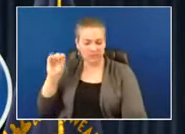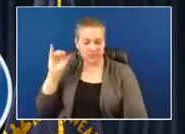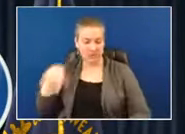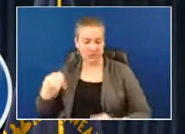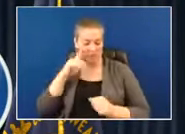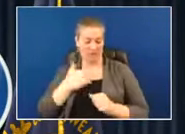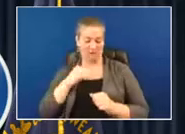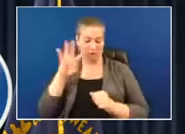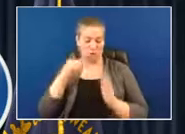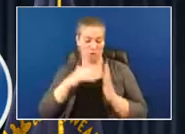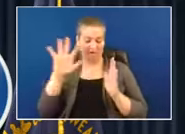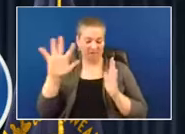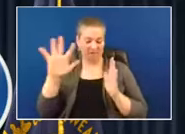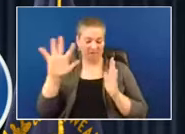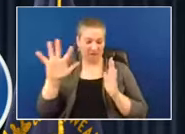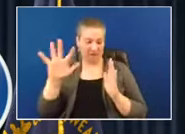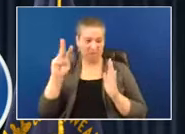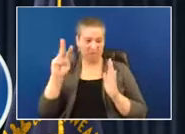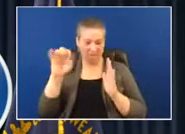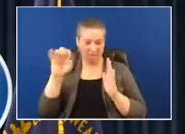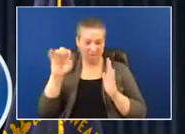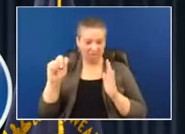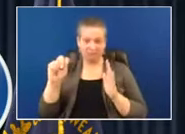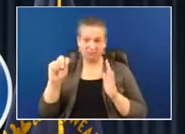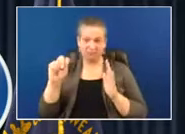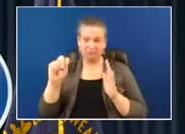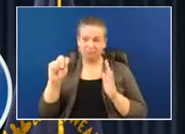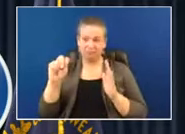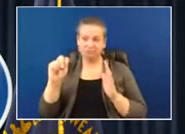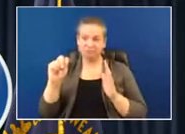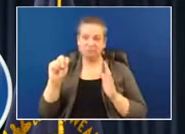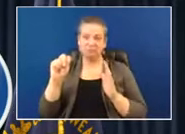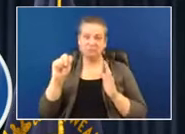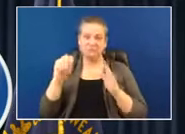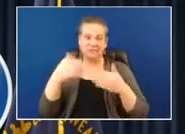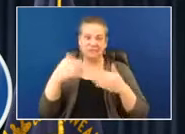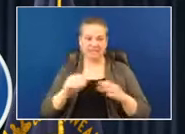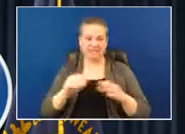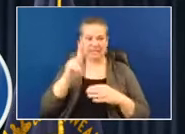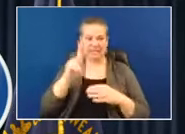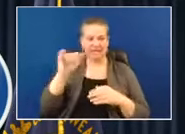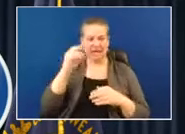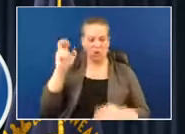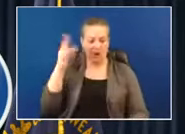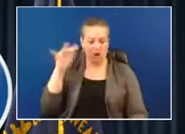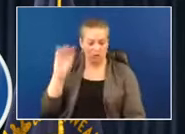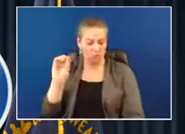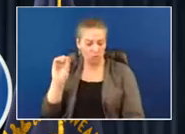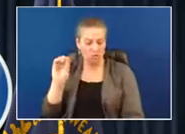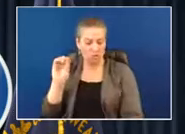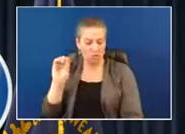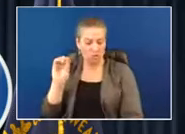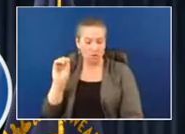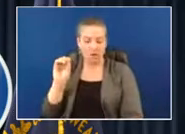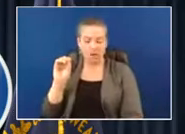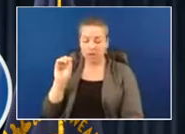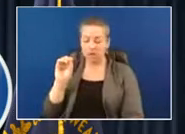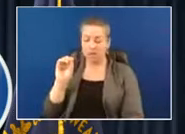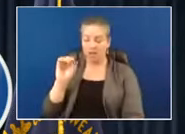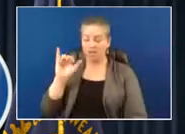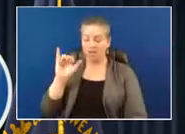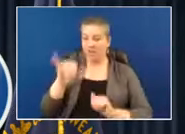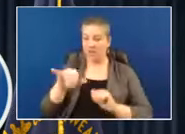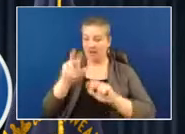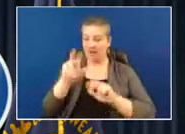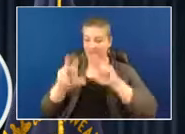both Kentucky and Ohio. Continued investment in distributions and logistics companies like G&J remind